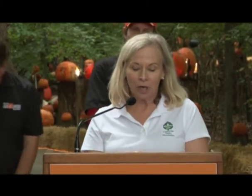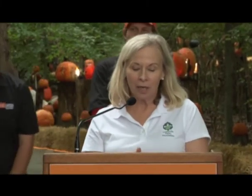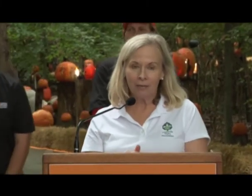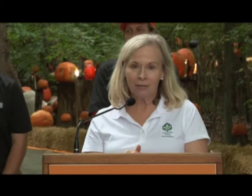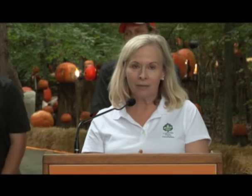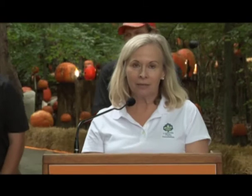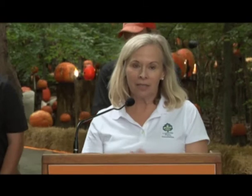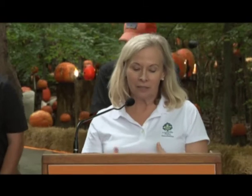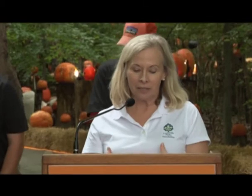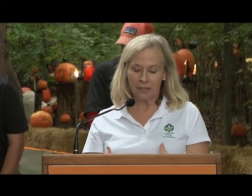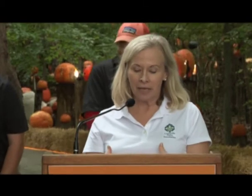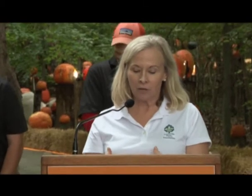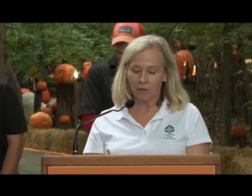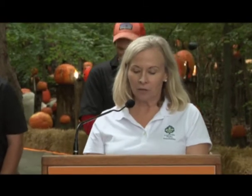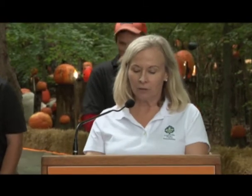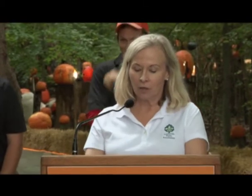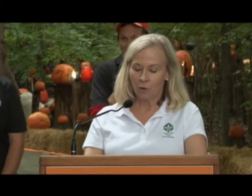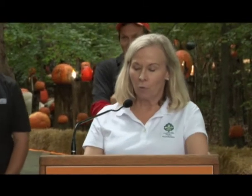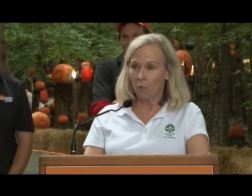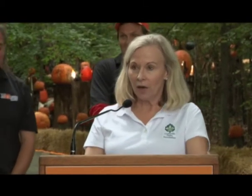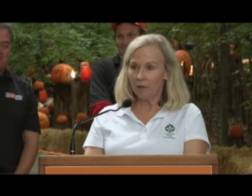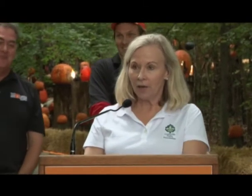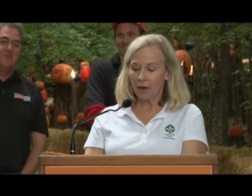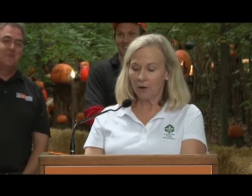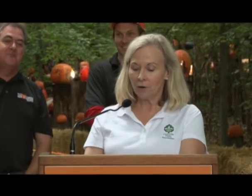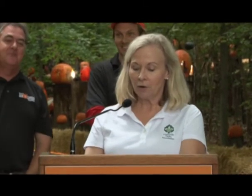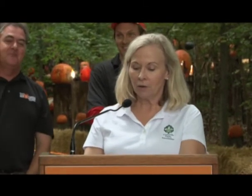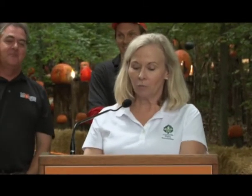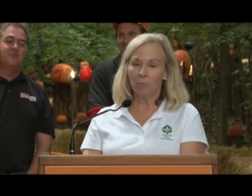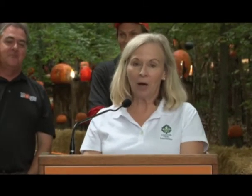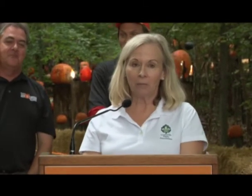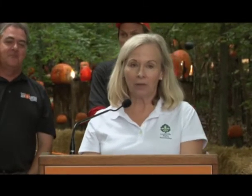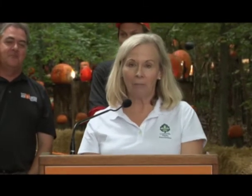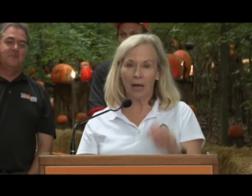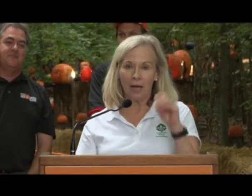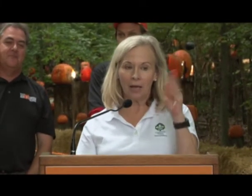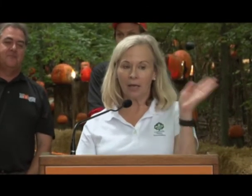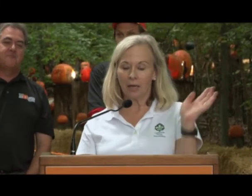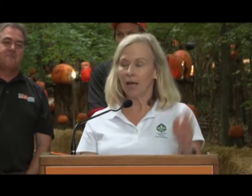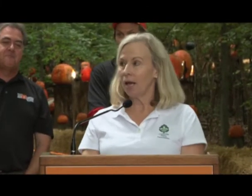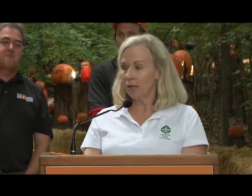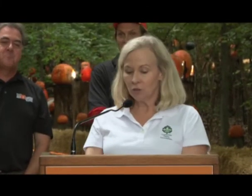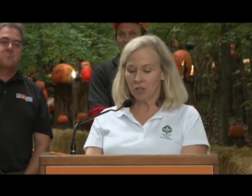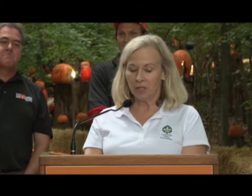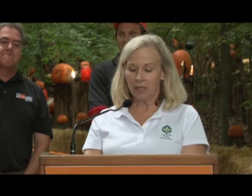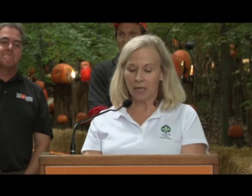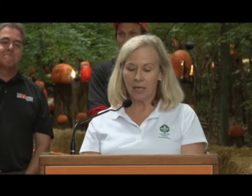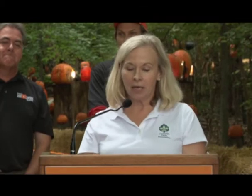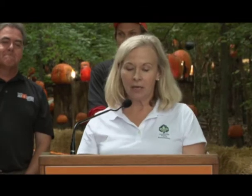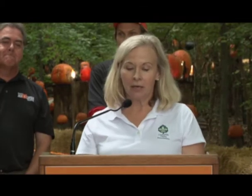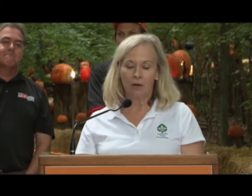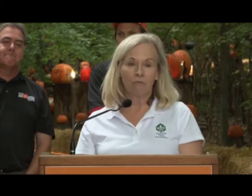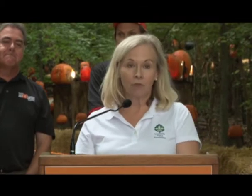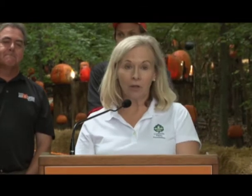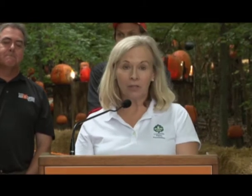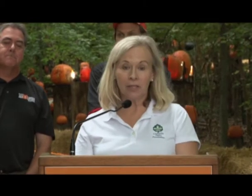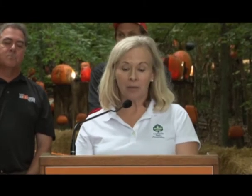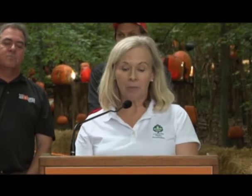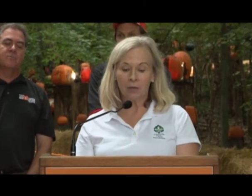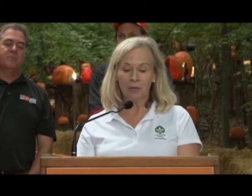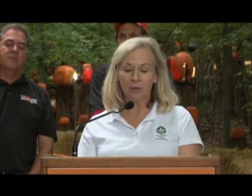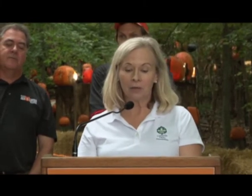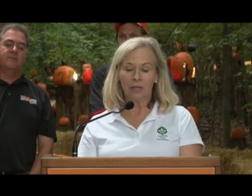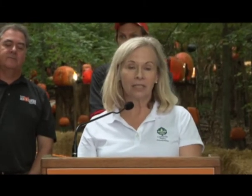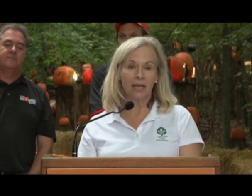Papa John's, Delta Dental, WellCare, Republic Bank, LG&E, Fall